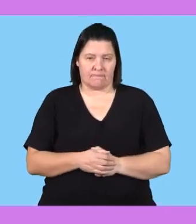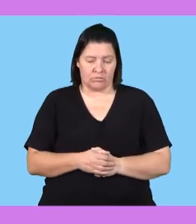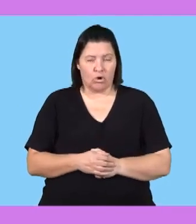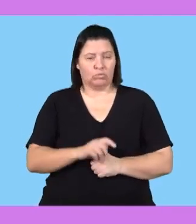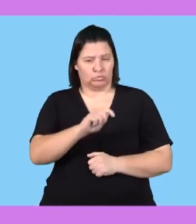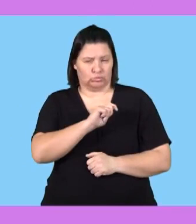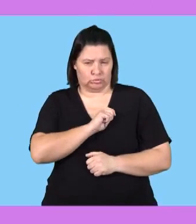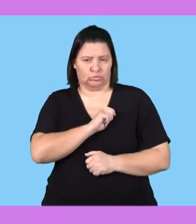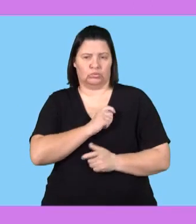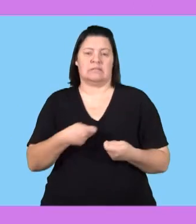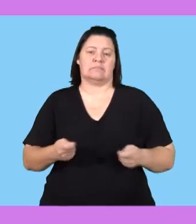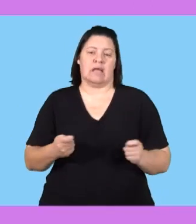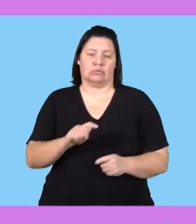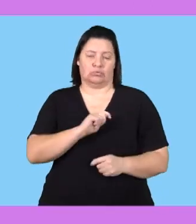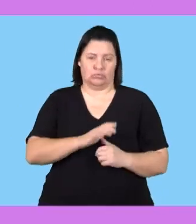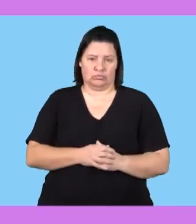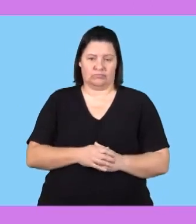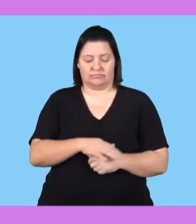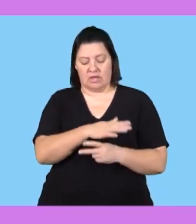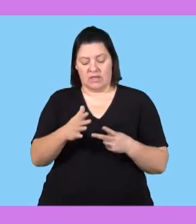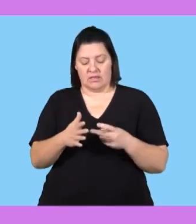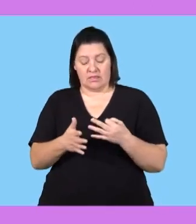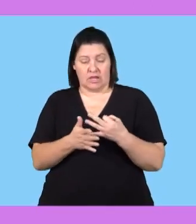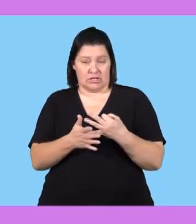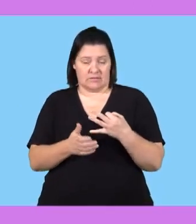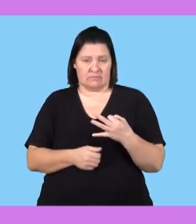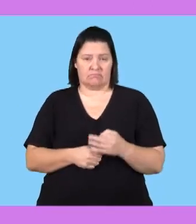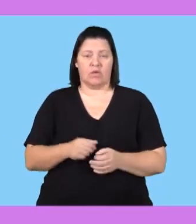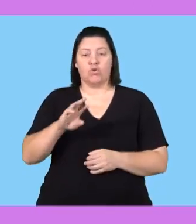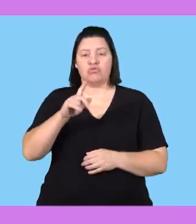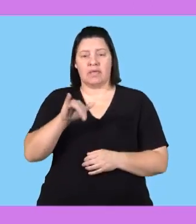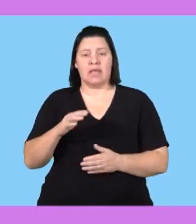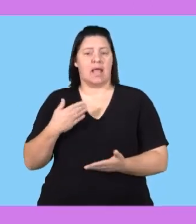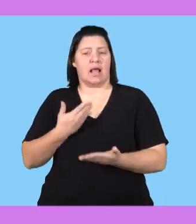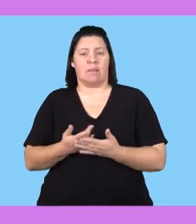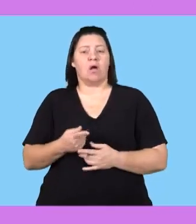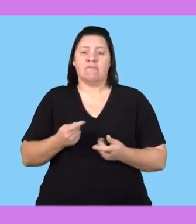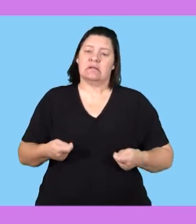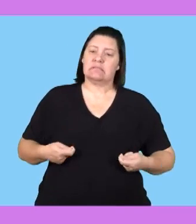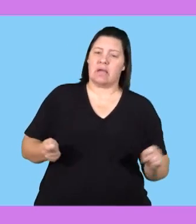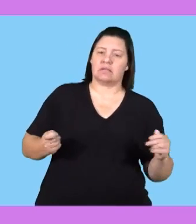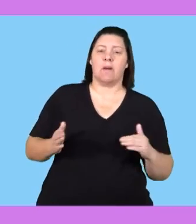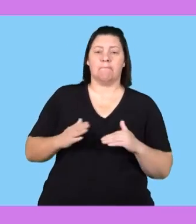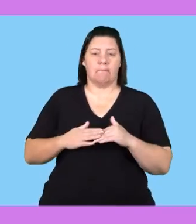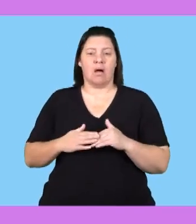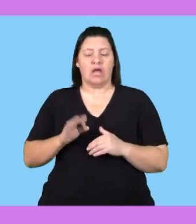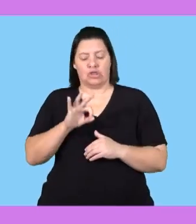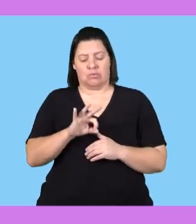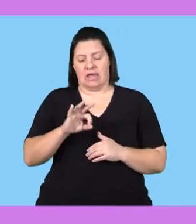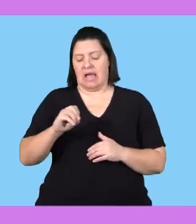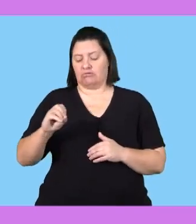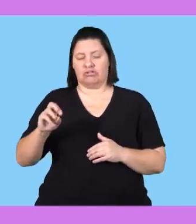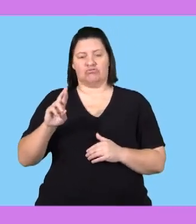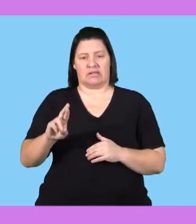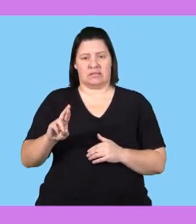That is the actual amount spent. Let us move to the next question. Ruby claimed that she has spent more